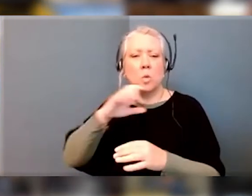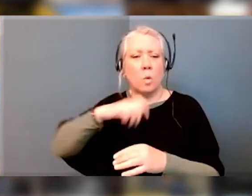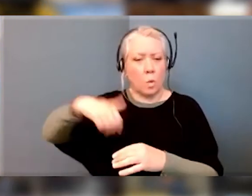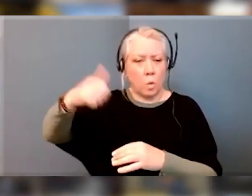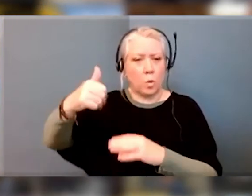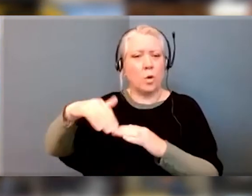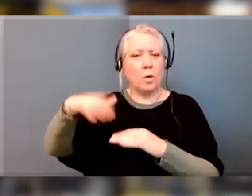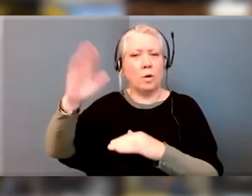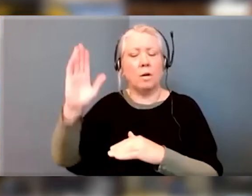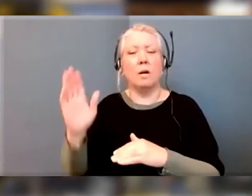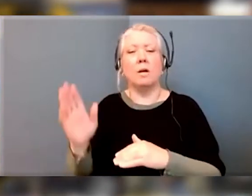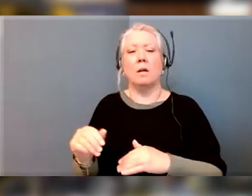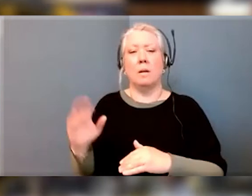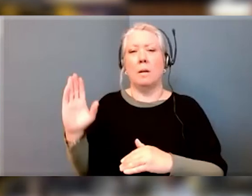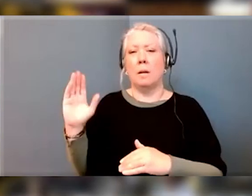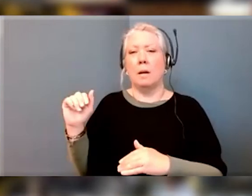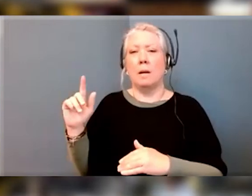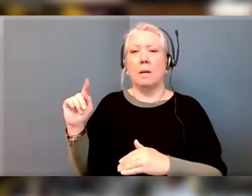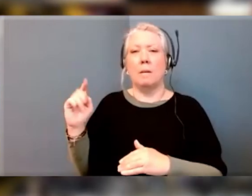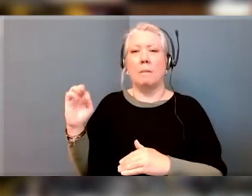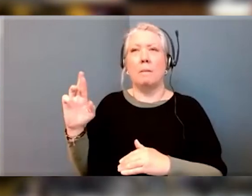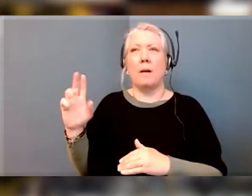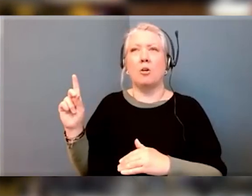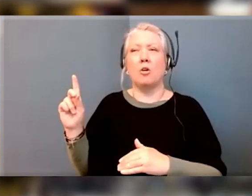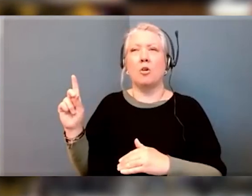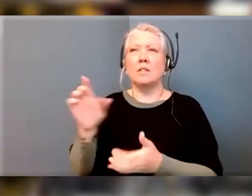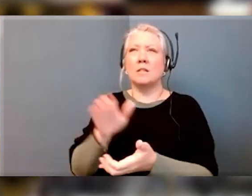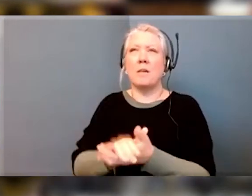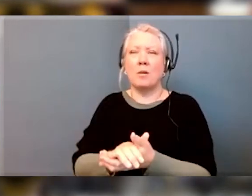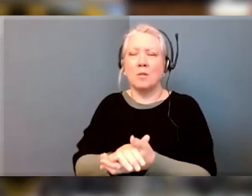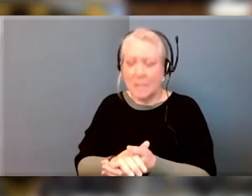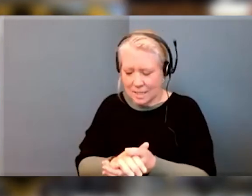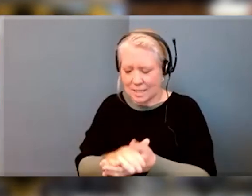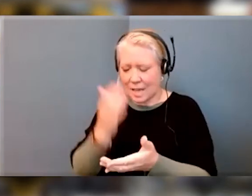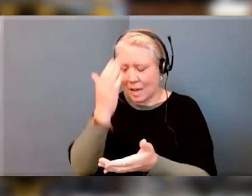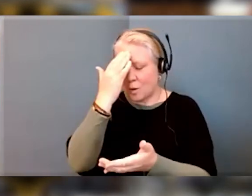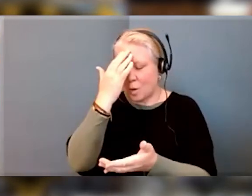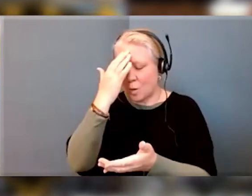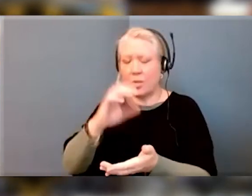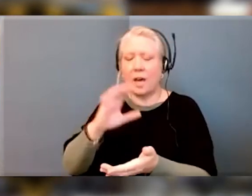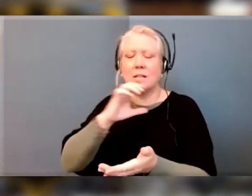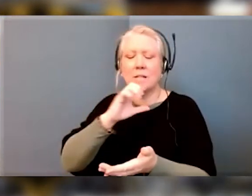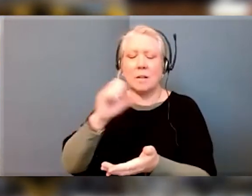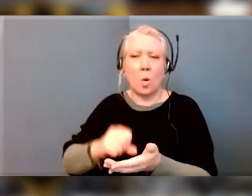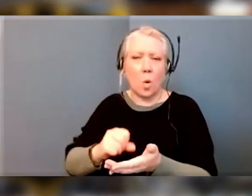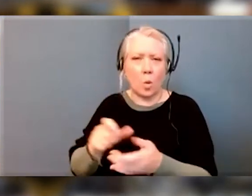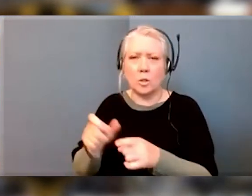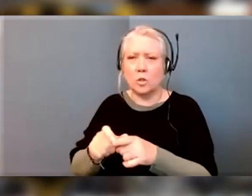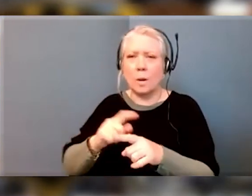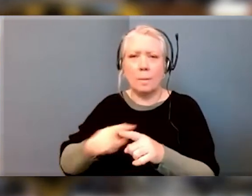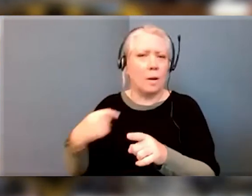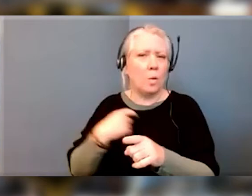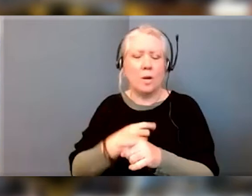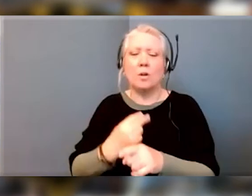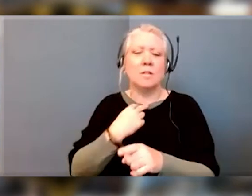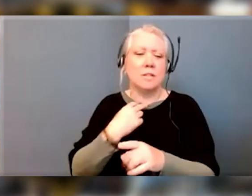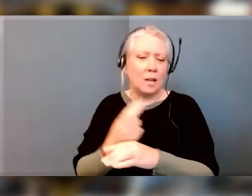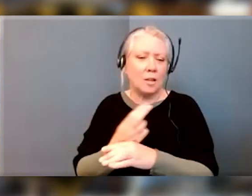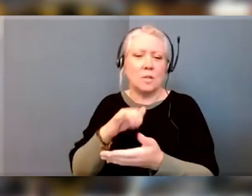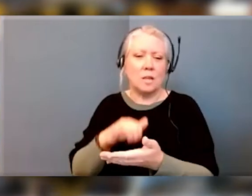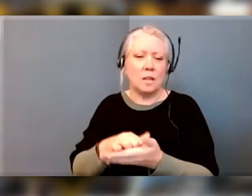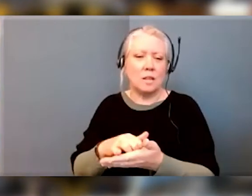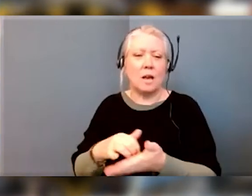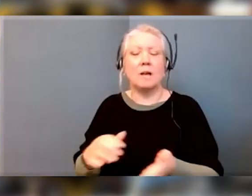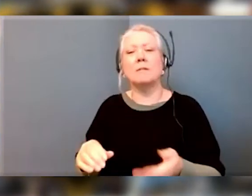an outdated term, but that is the HUD definition that we still have to work with. Homeless persons, illiterate adults, persons living with